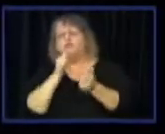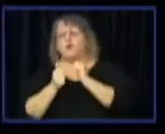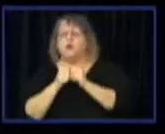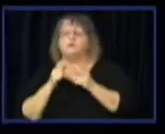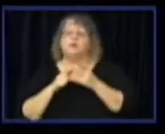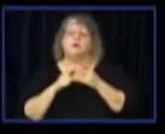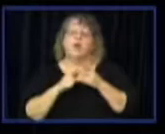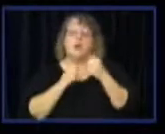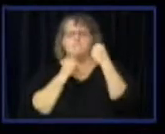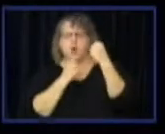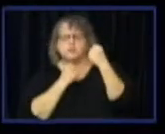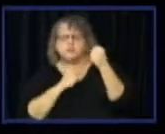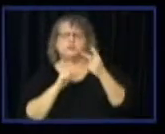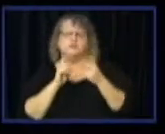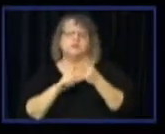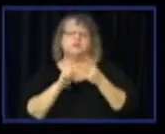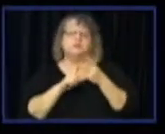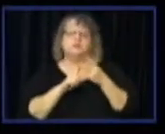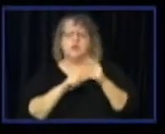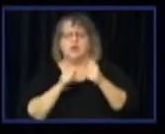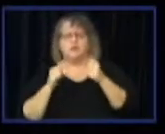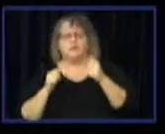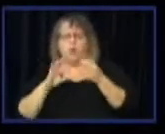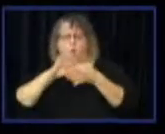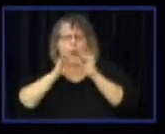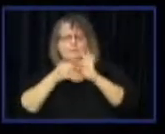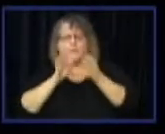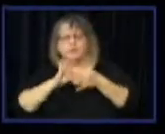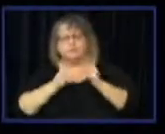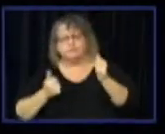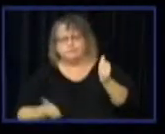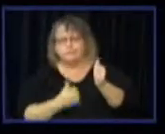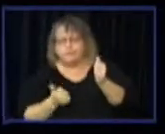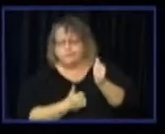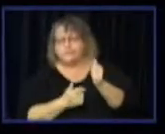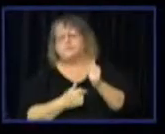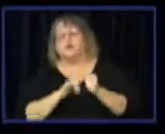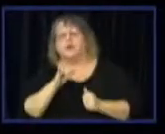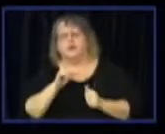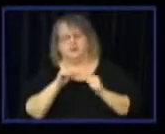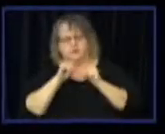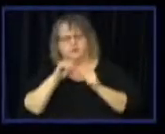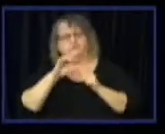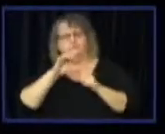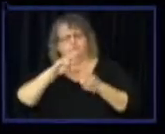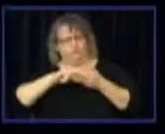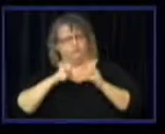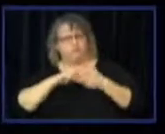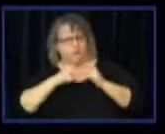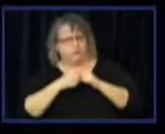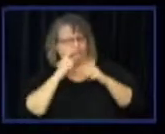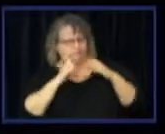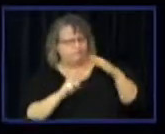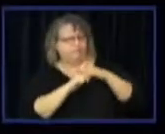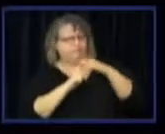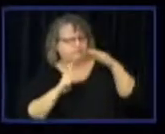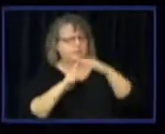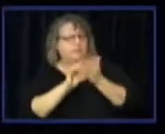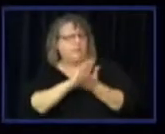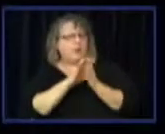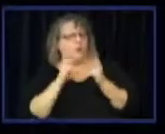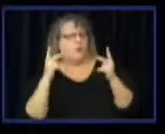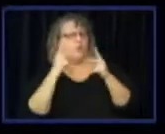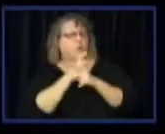whether it's boxing or steeplechase in the Olympics for that matter, leads to chronic problems that seem to get